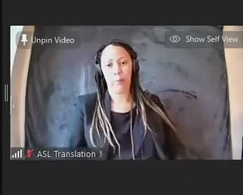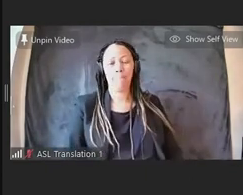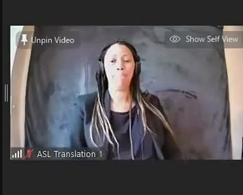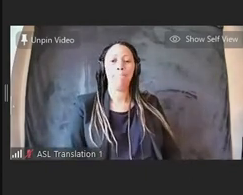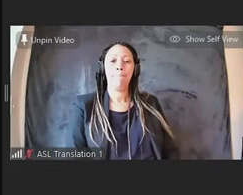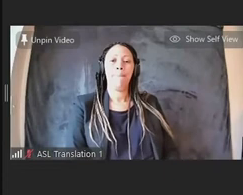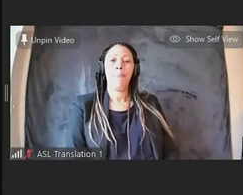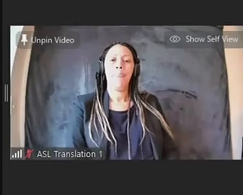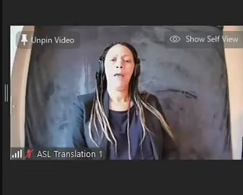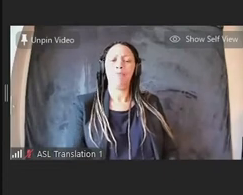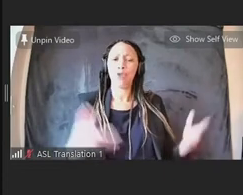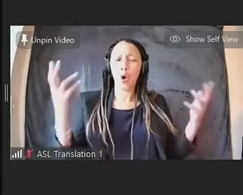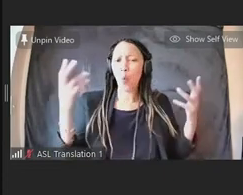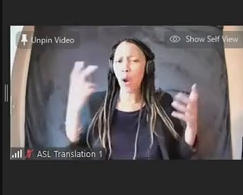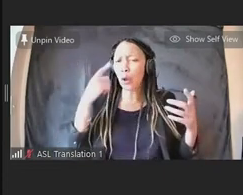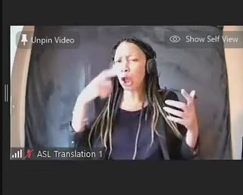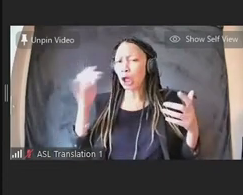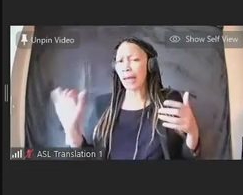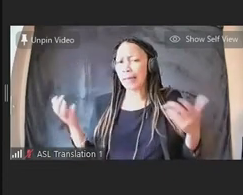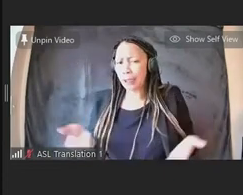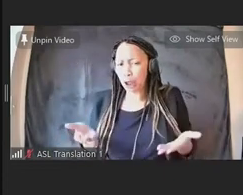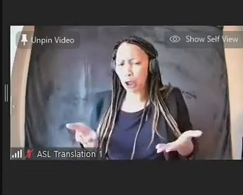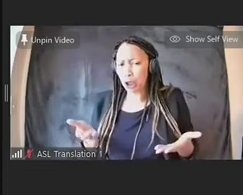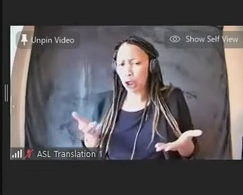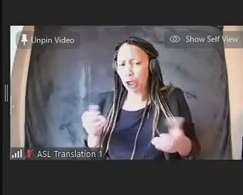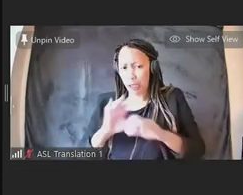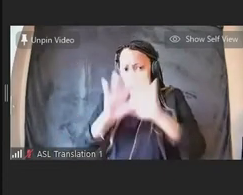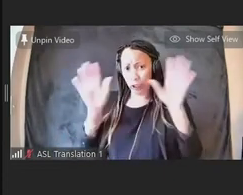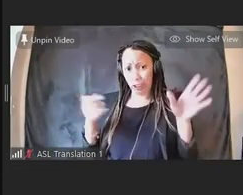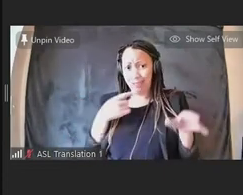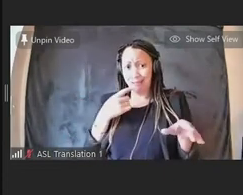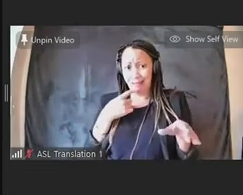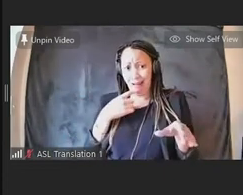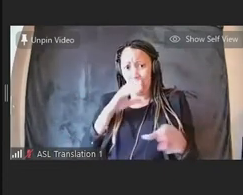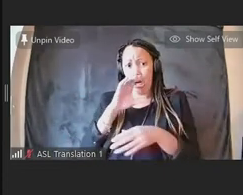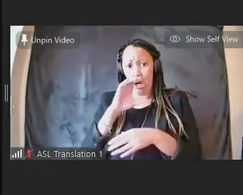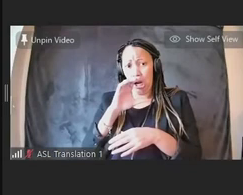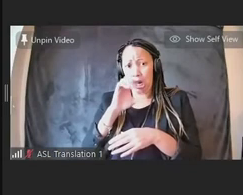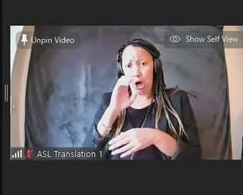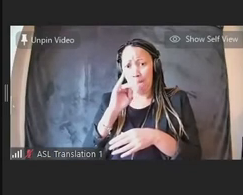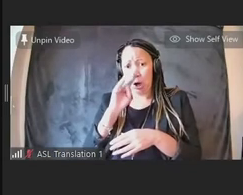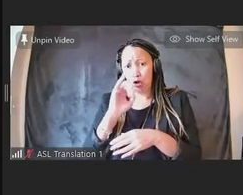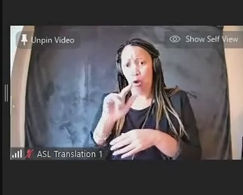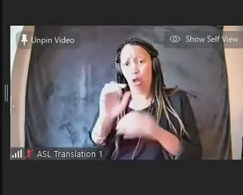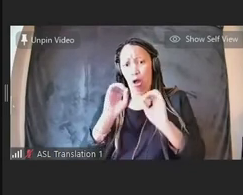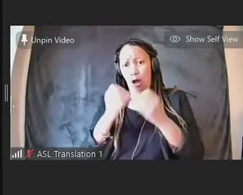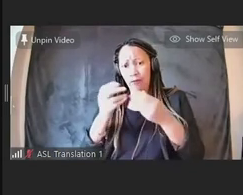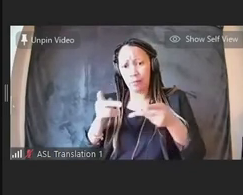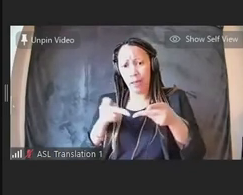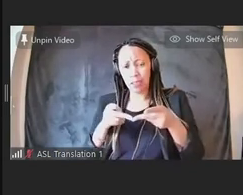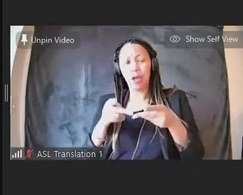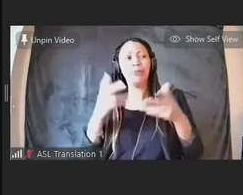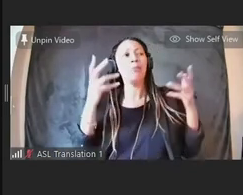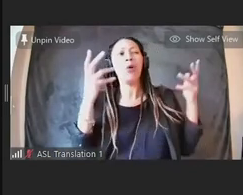So what are we looking at here then? Because this clearly says commercial office space, so what does that mean? What you're looking at